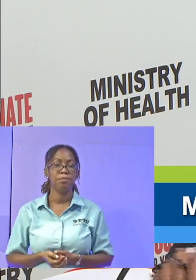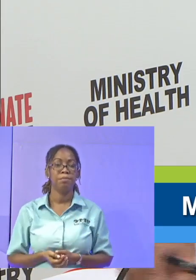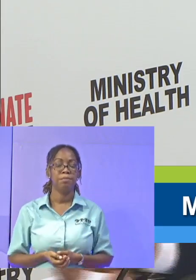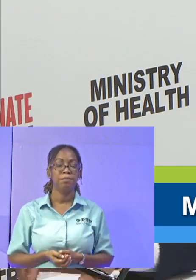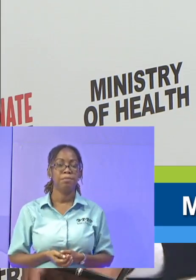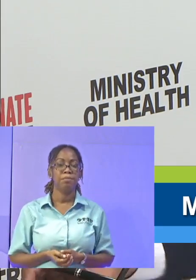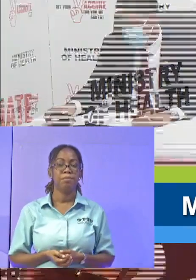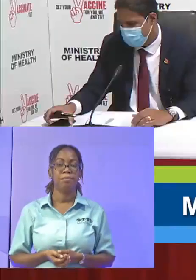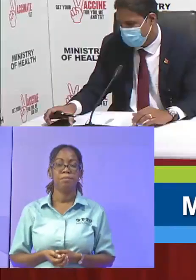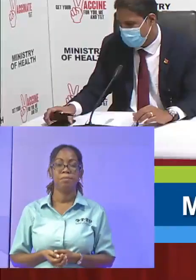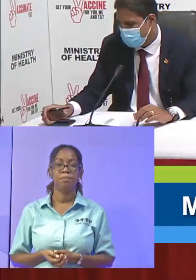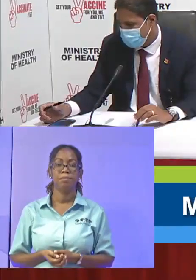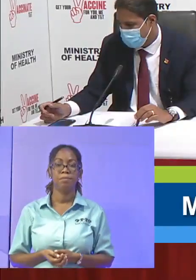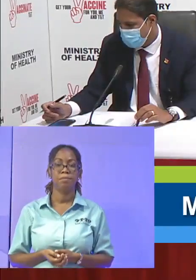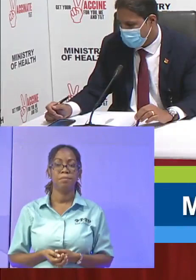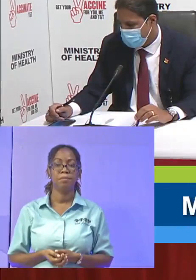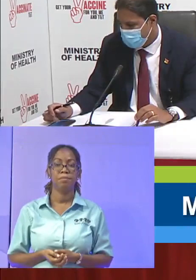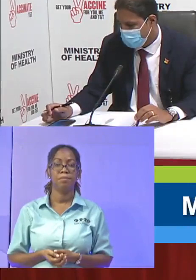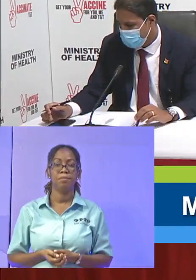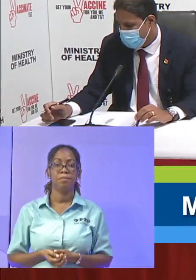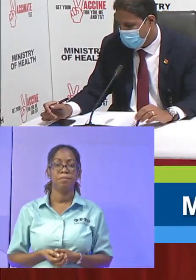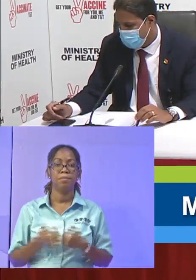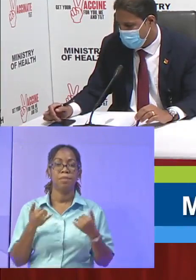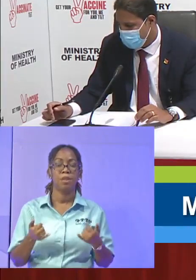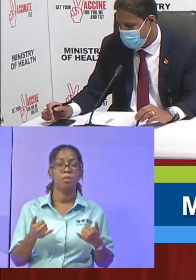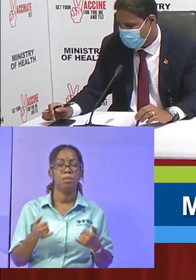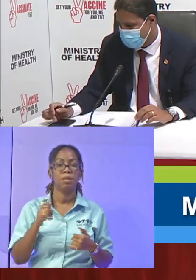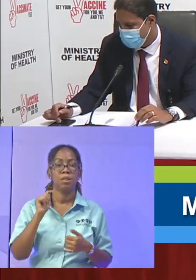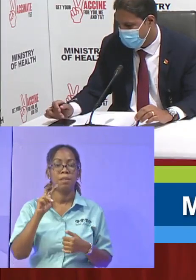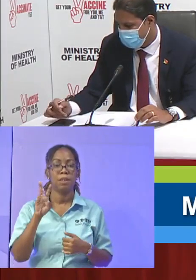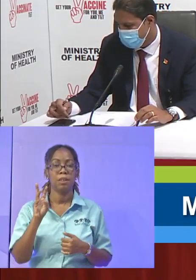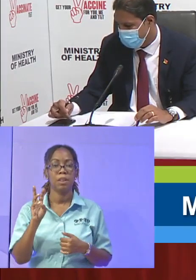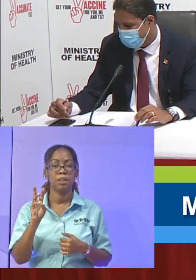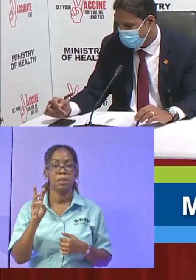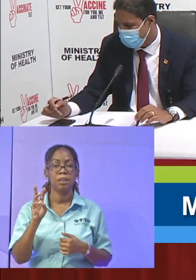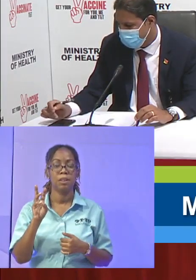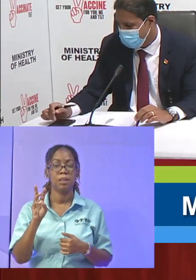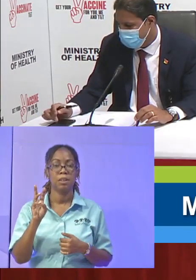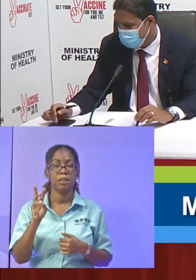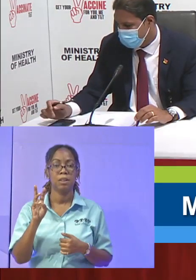Thank you very much, CMO. And we move to TV6. We are ready for your questions.